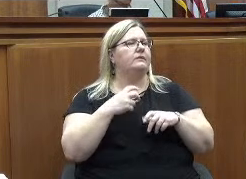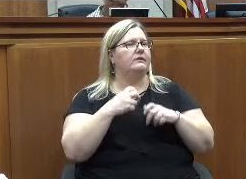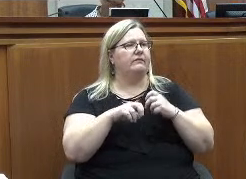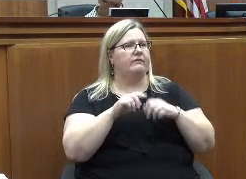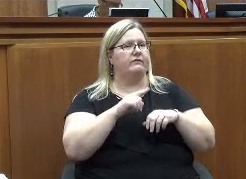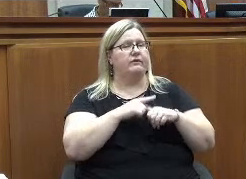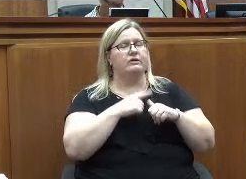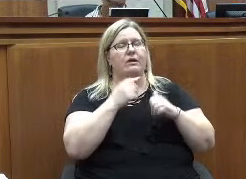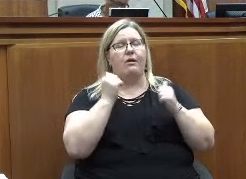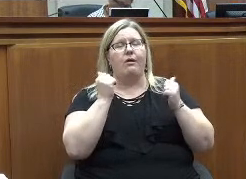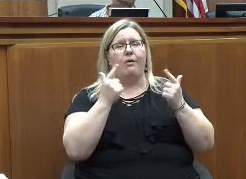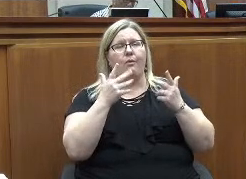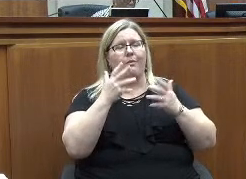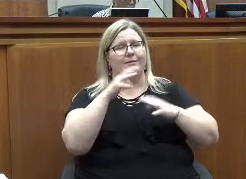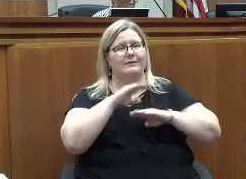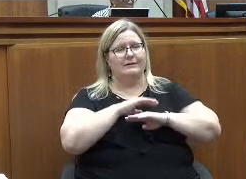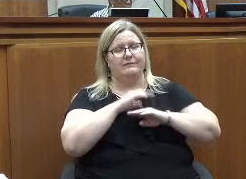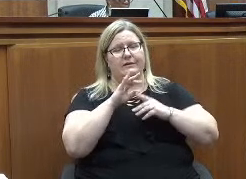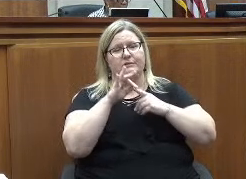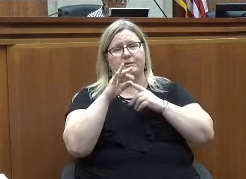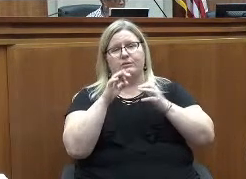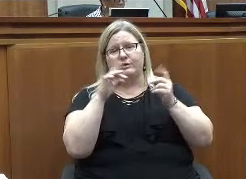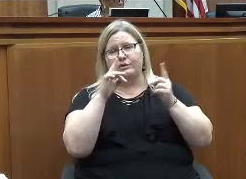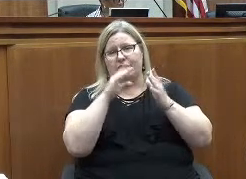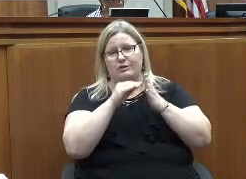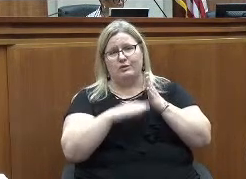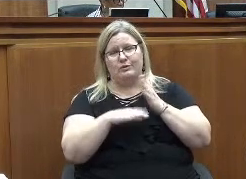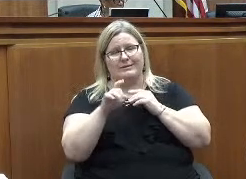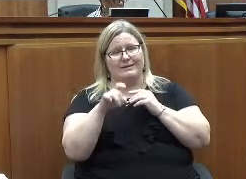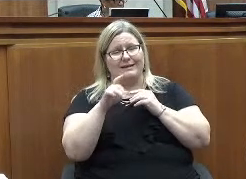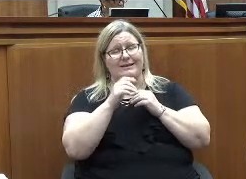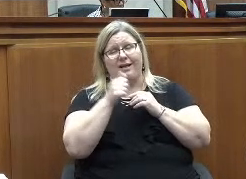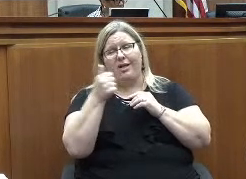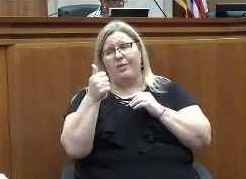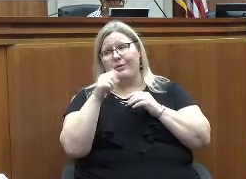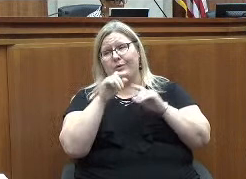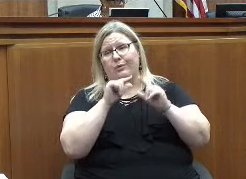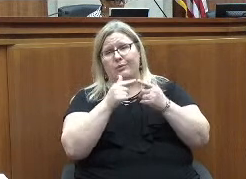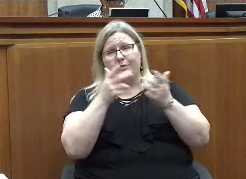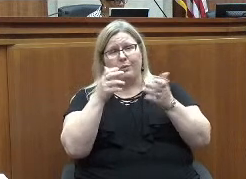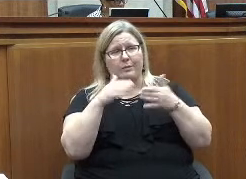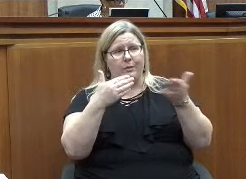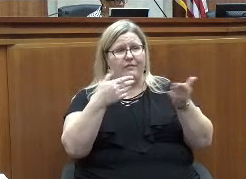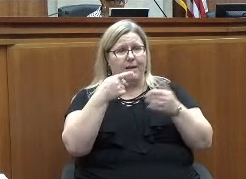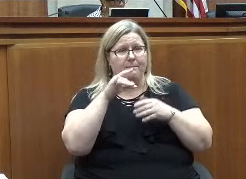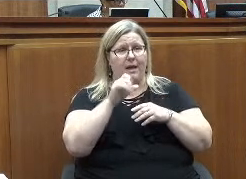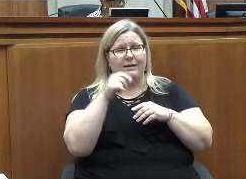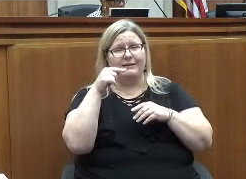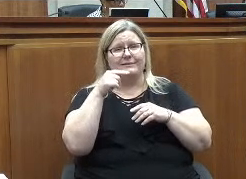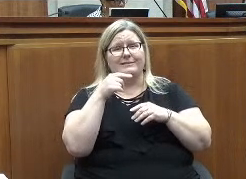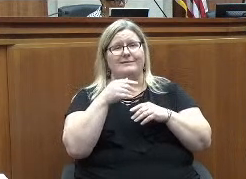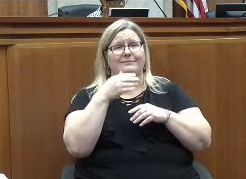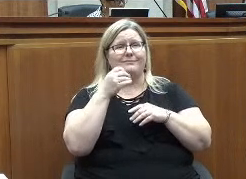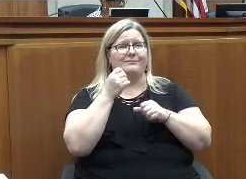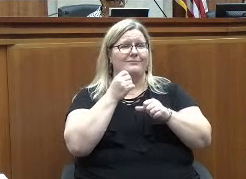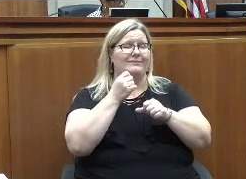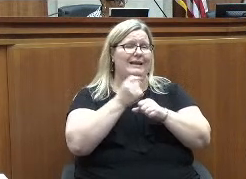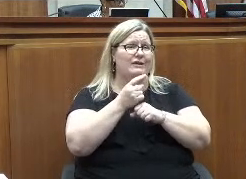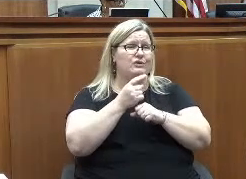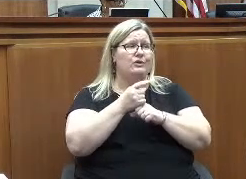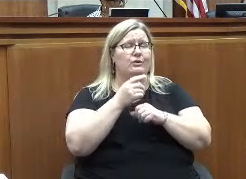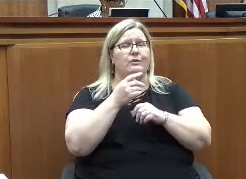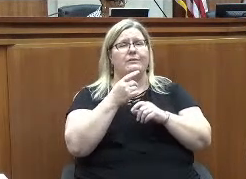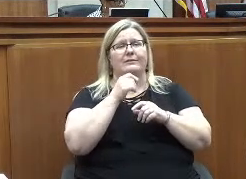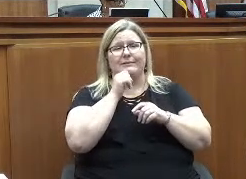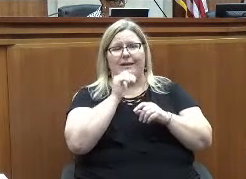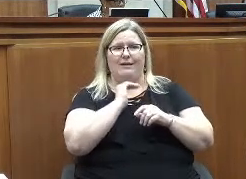special education students. There's several other groups that want to provide pods coming into this next year outside of our